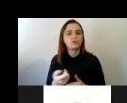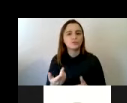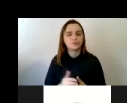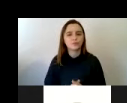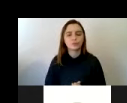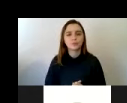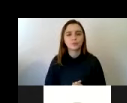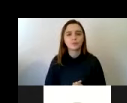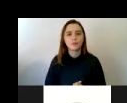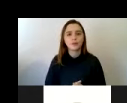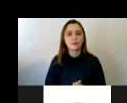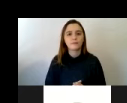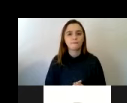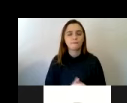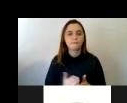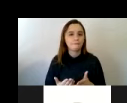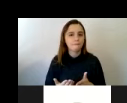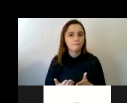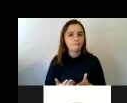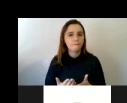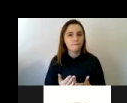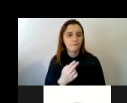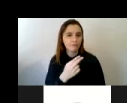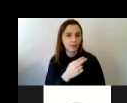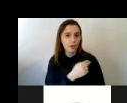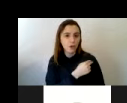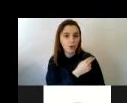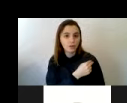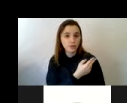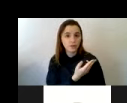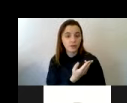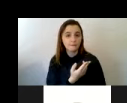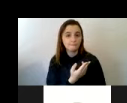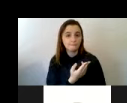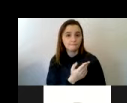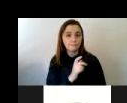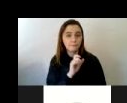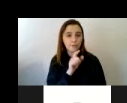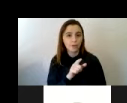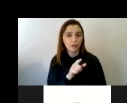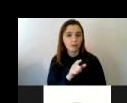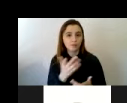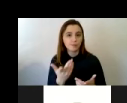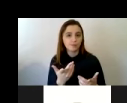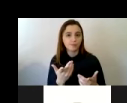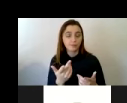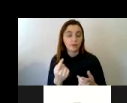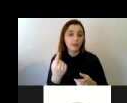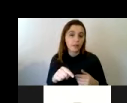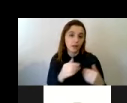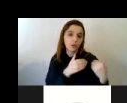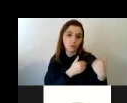Universities can intervene in many fields. They may have responsibilities due